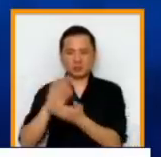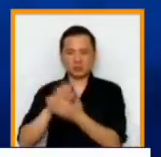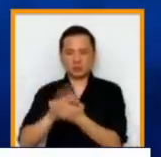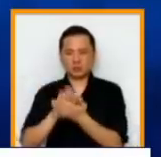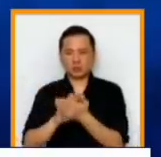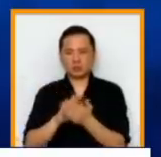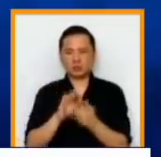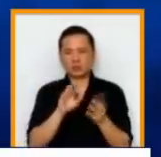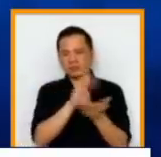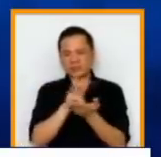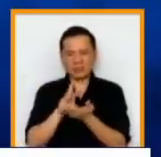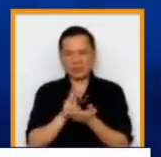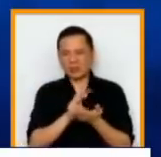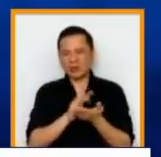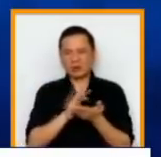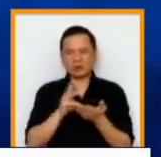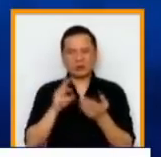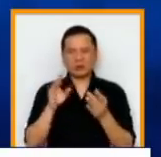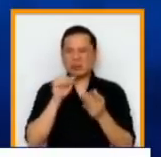So